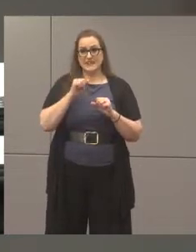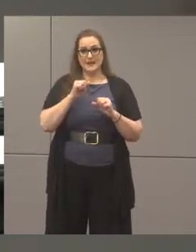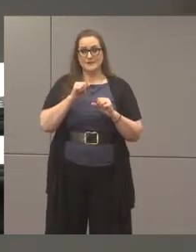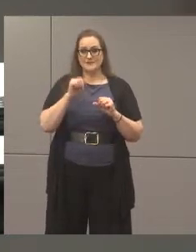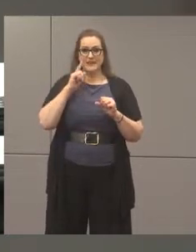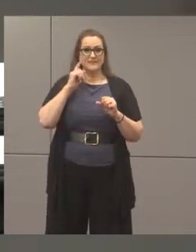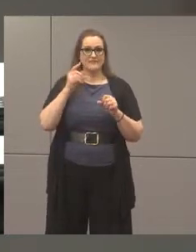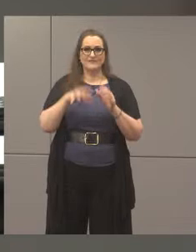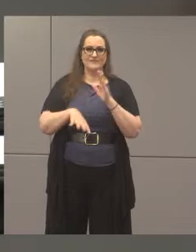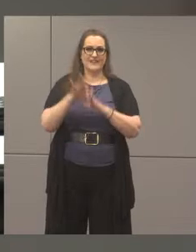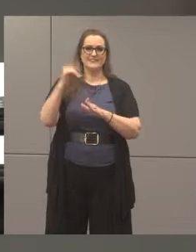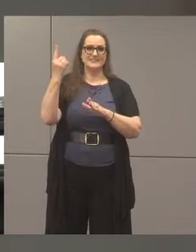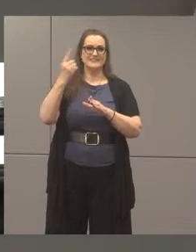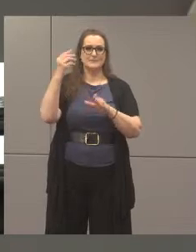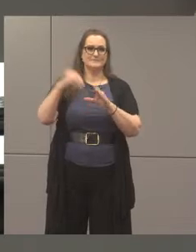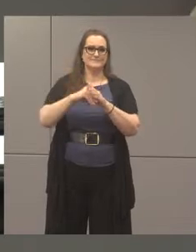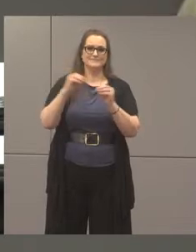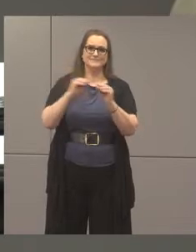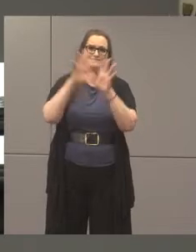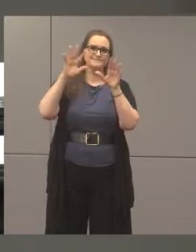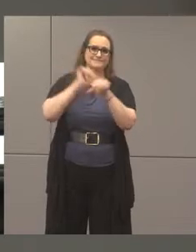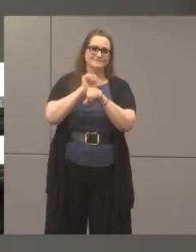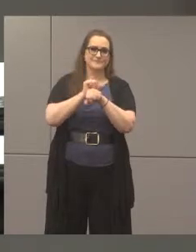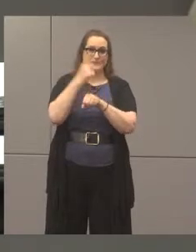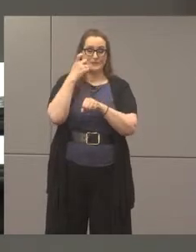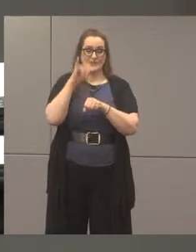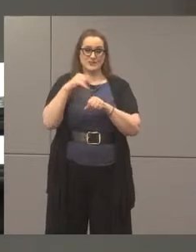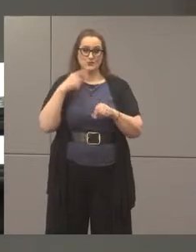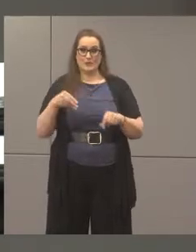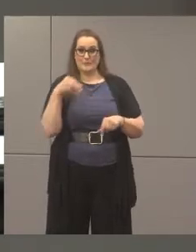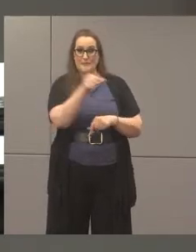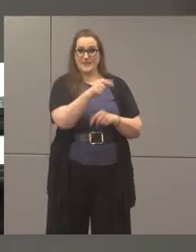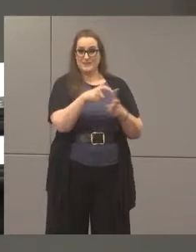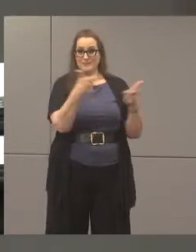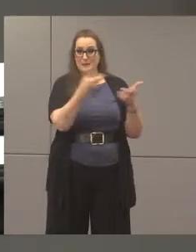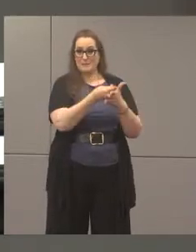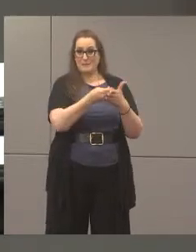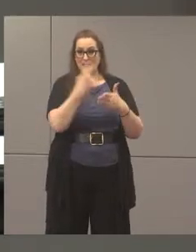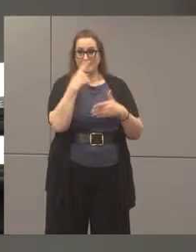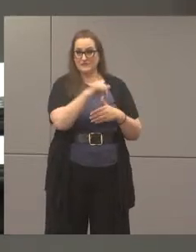hat, because that's what we've paid these people big money for.